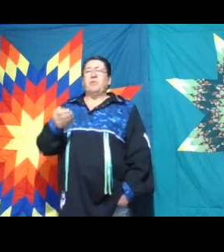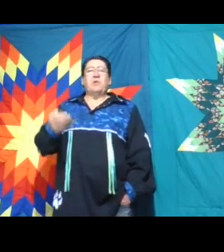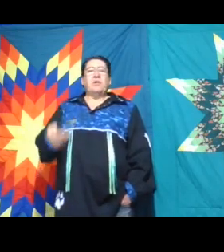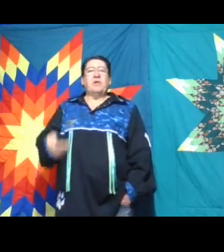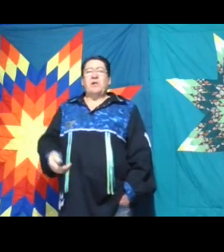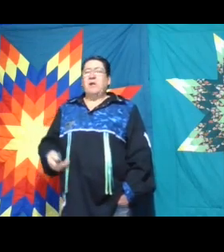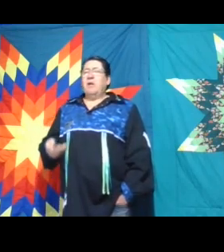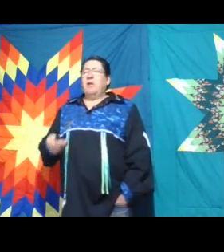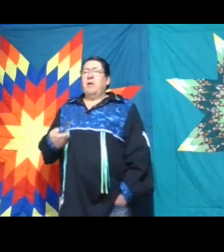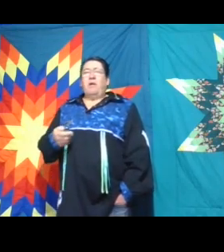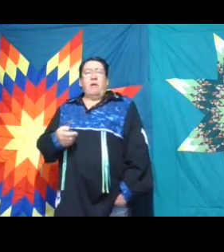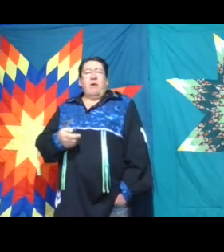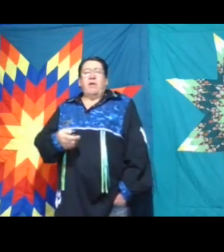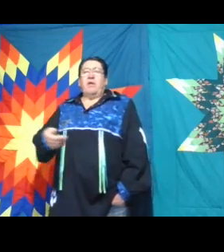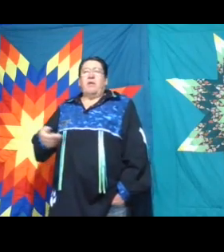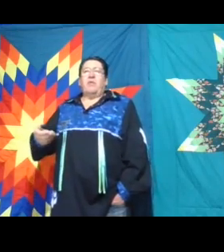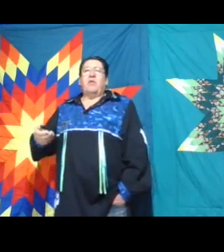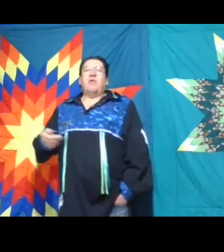partnerships, or